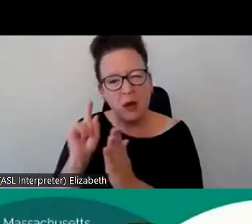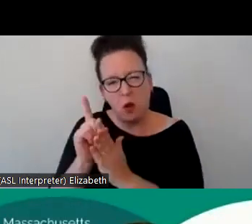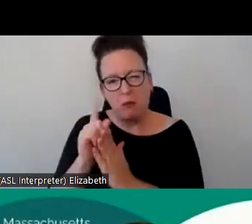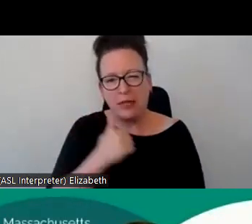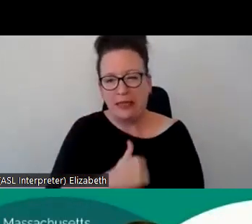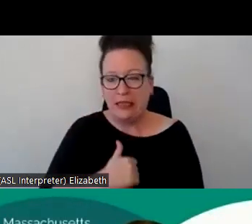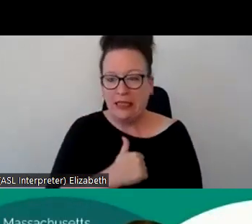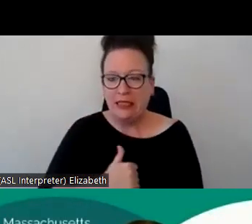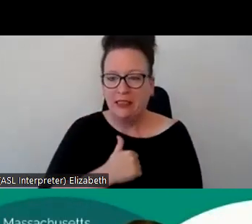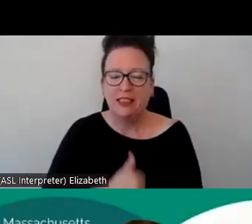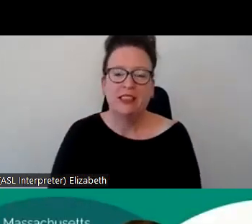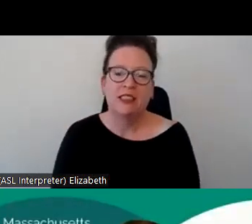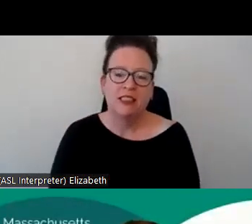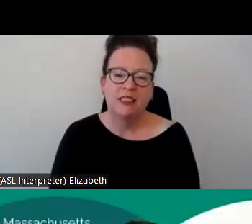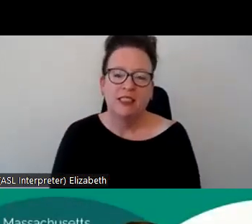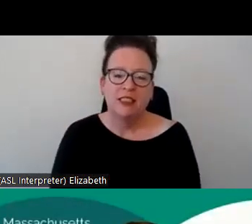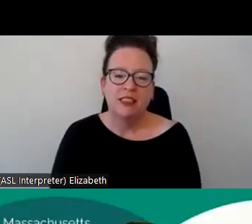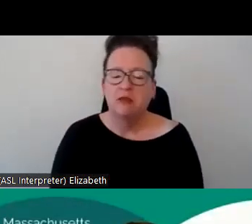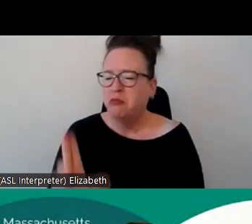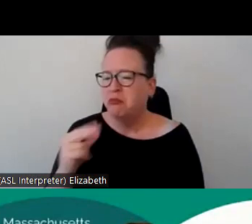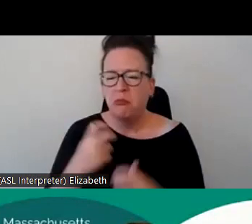apologize. No problem.